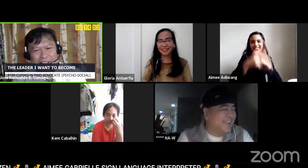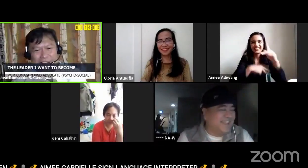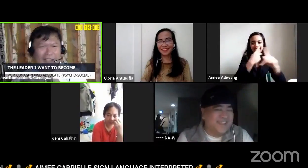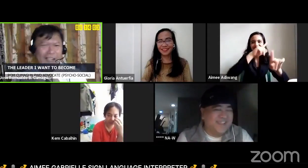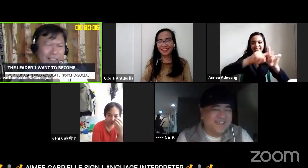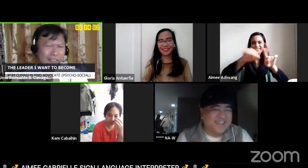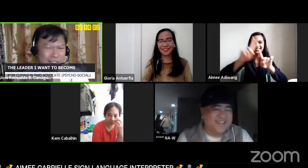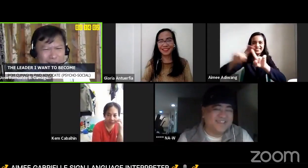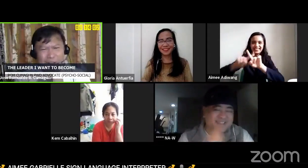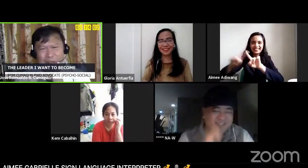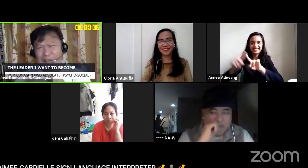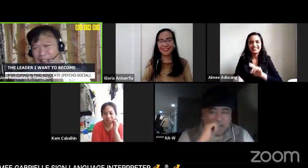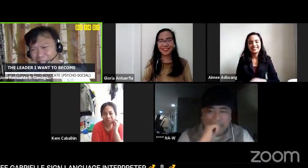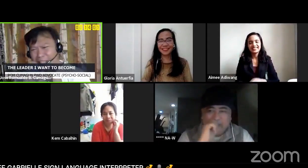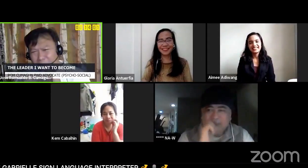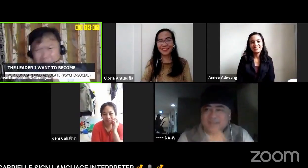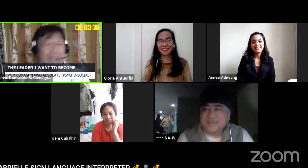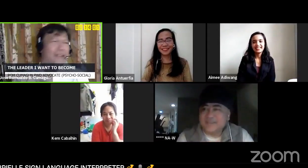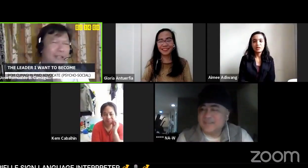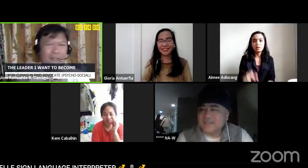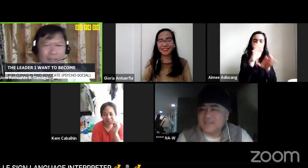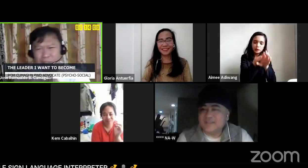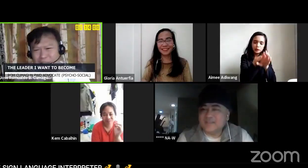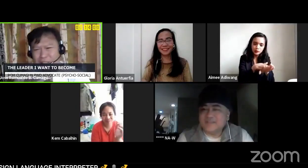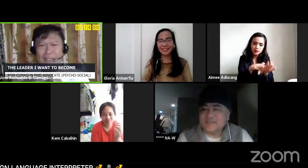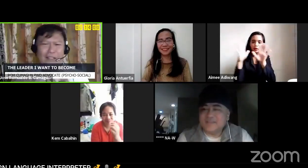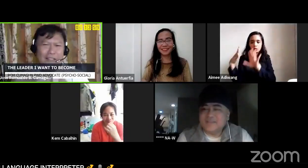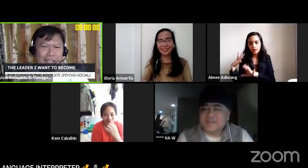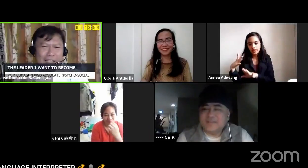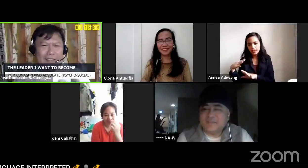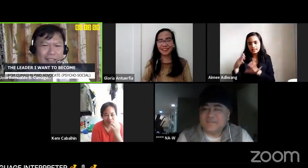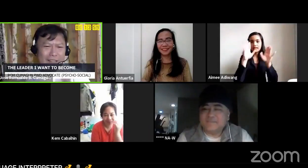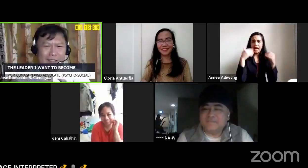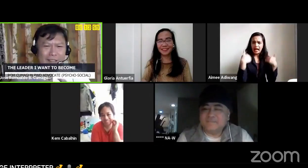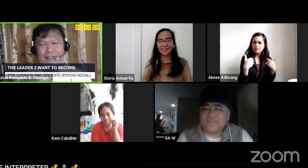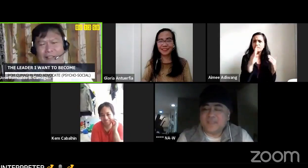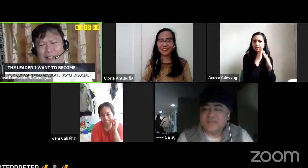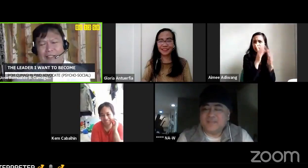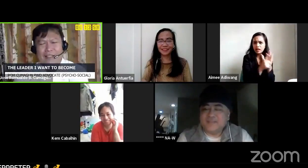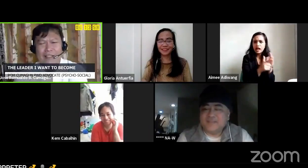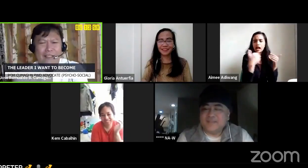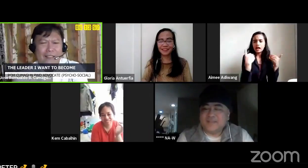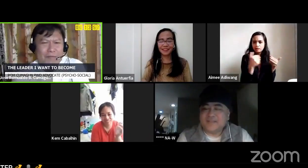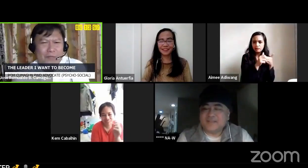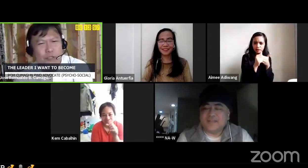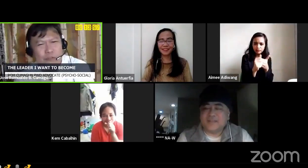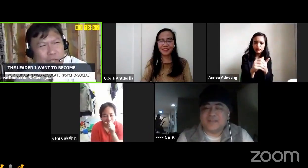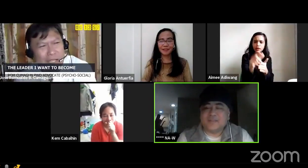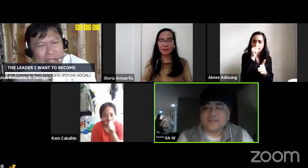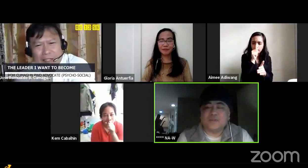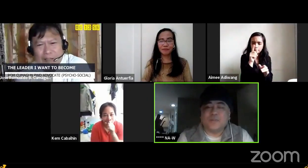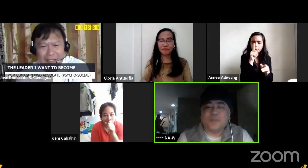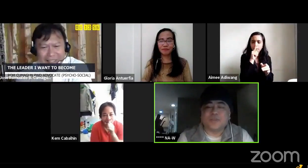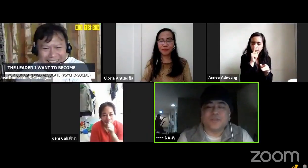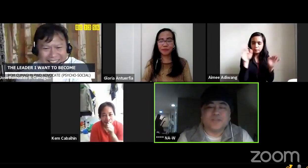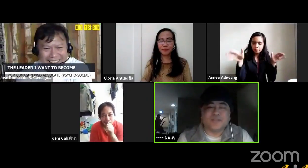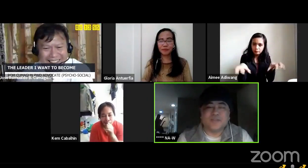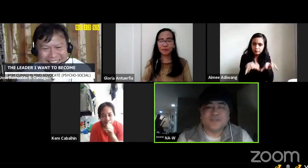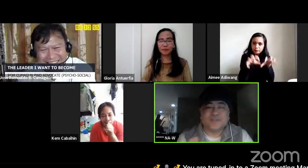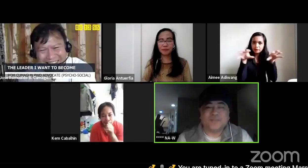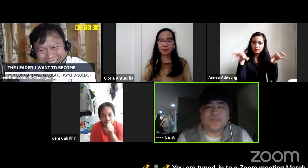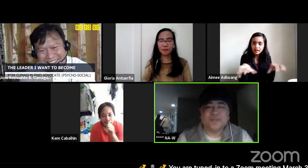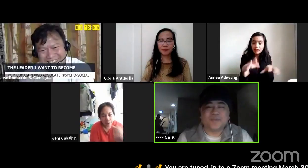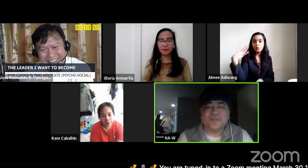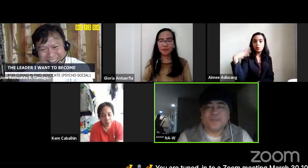The silent leader, slowly in the background, is there guiding, You won't I'd like to comment on